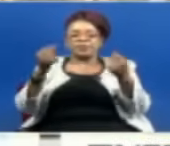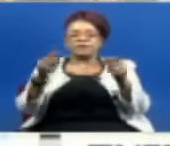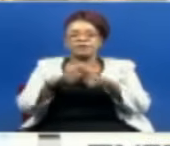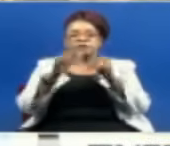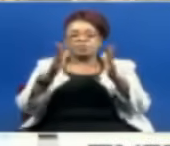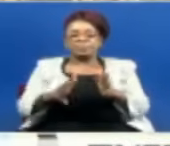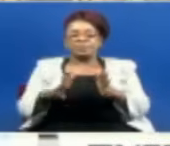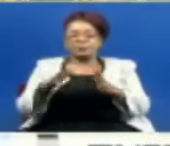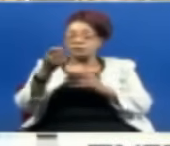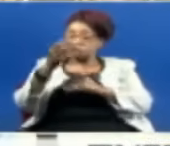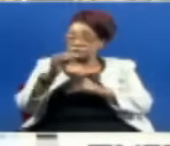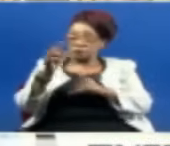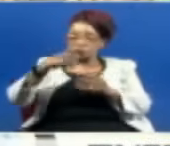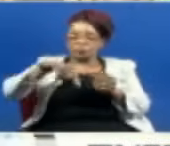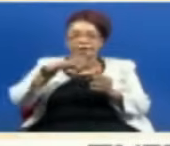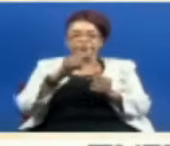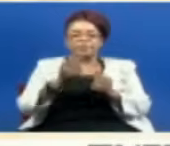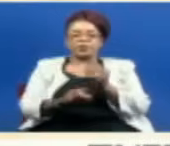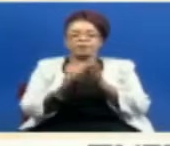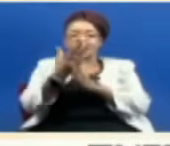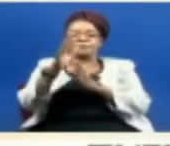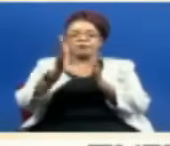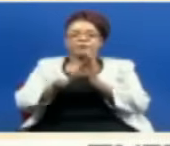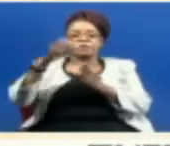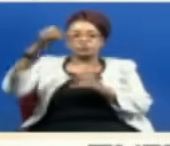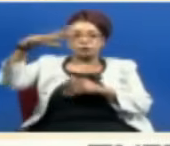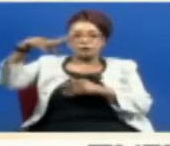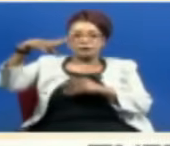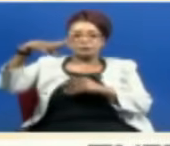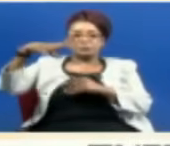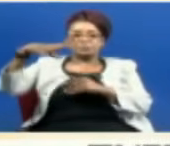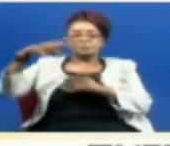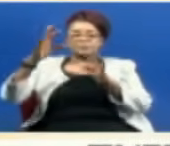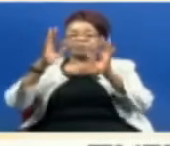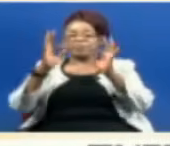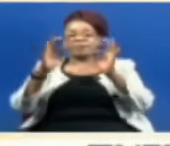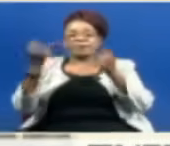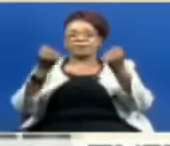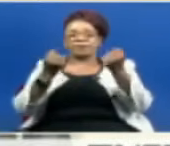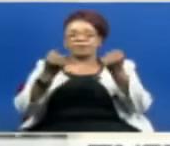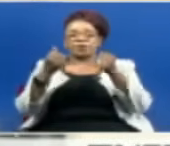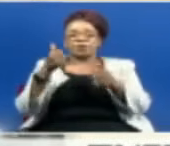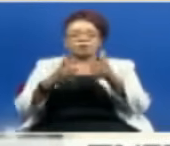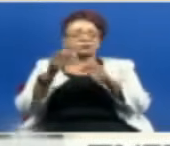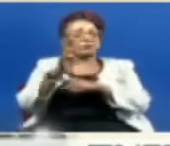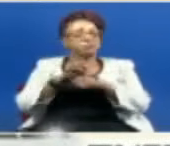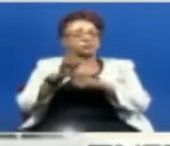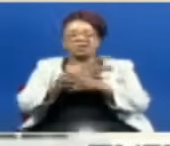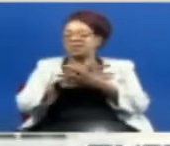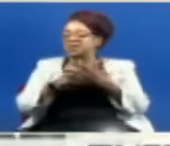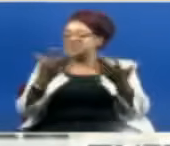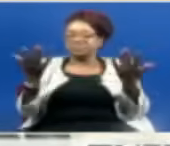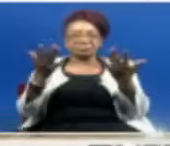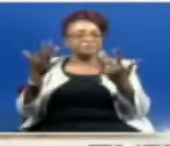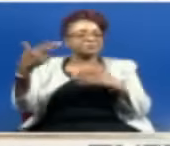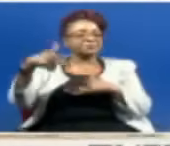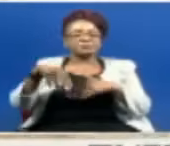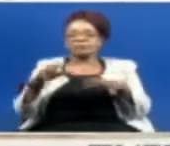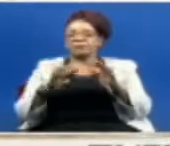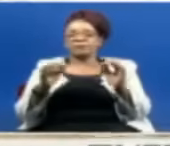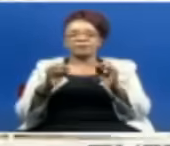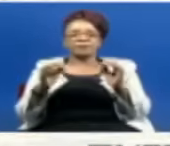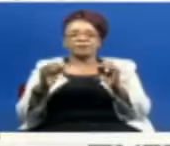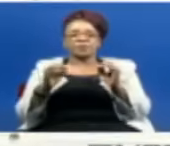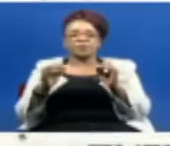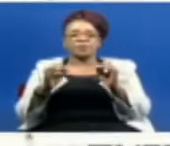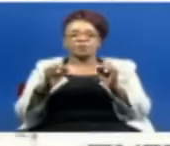So we have thought of coming up with a solar-powered smart car which does not use any form of fuel, which now we